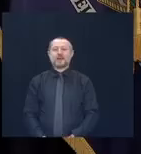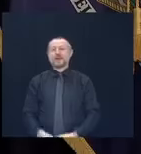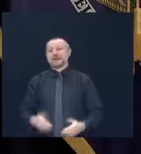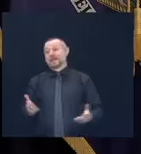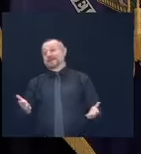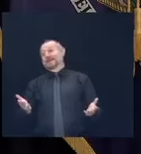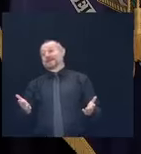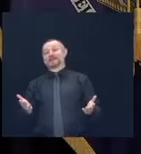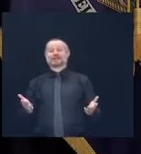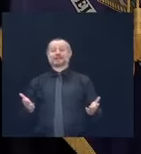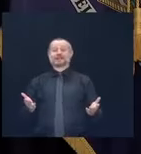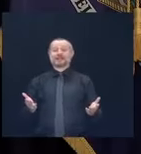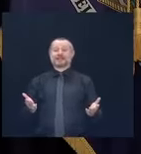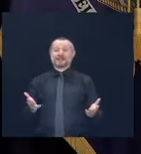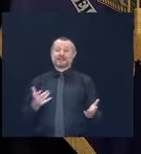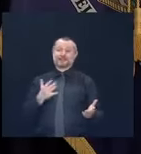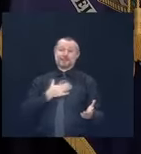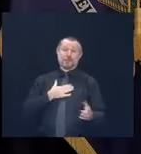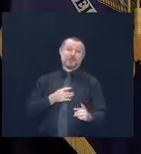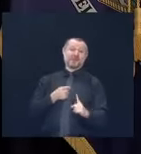Look, my only point is